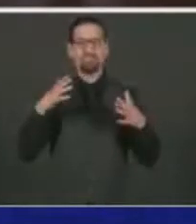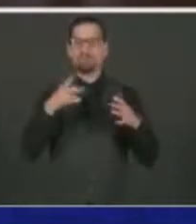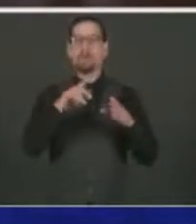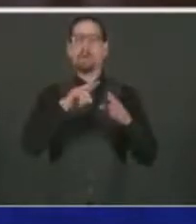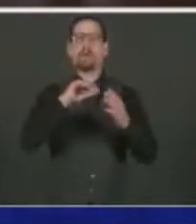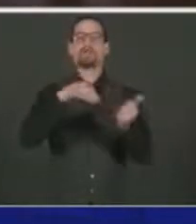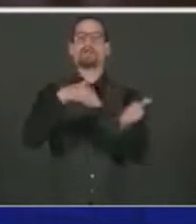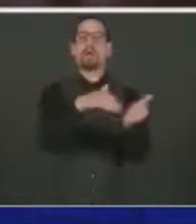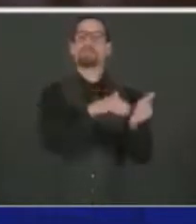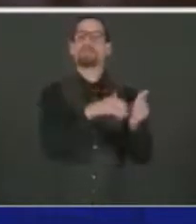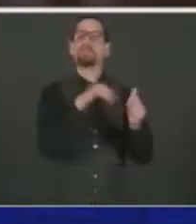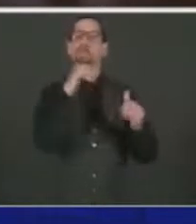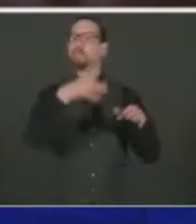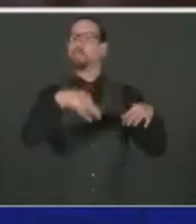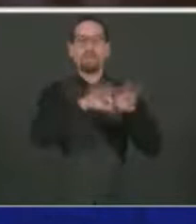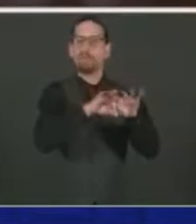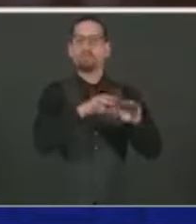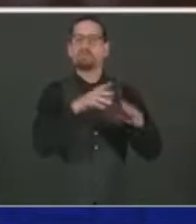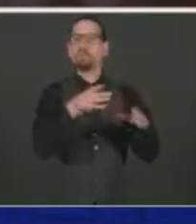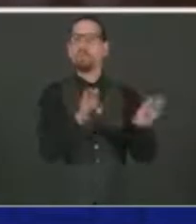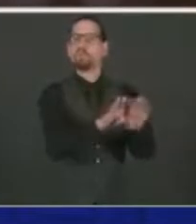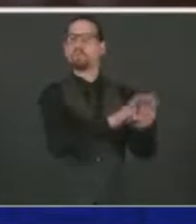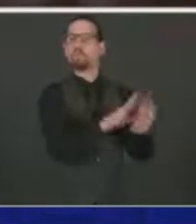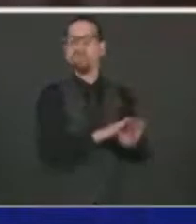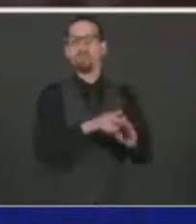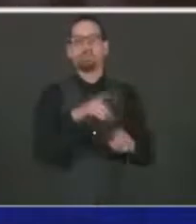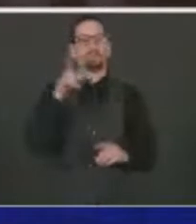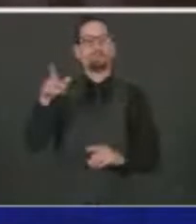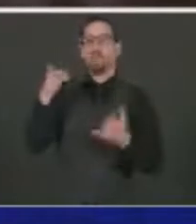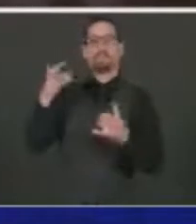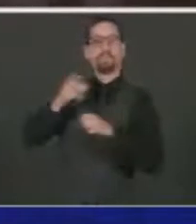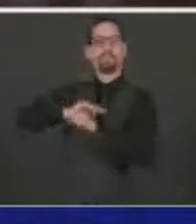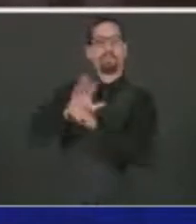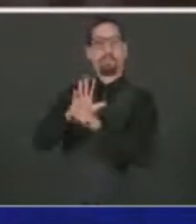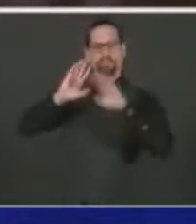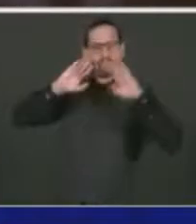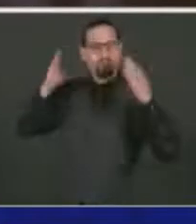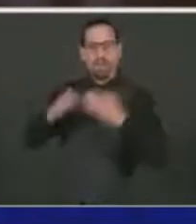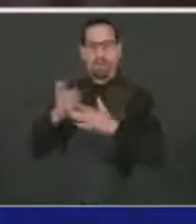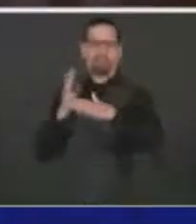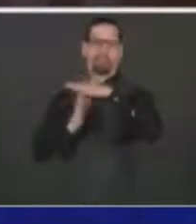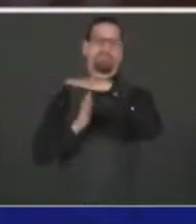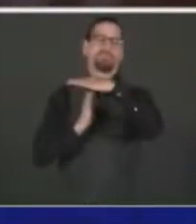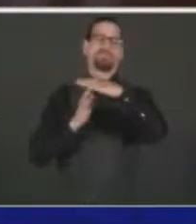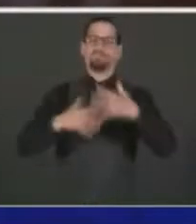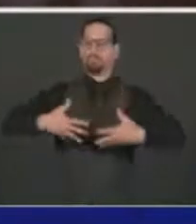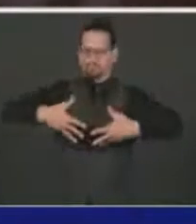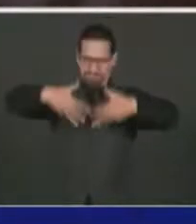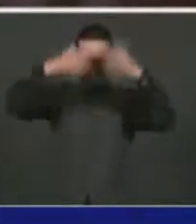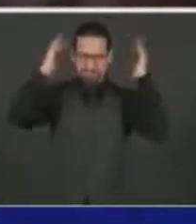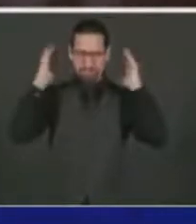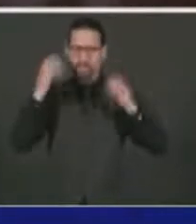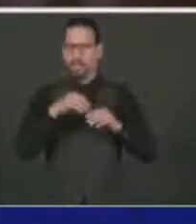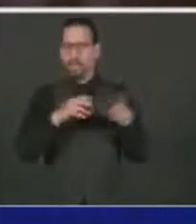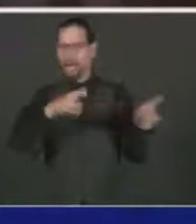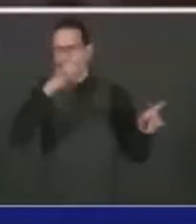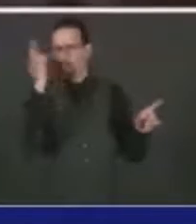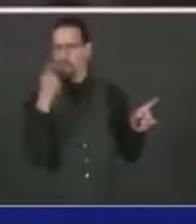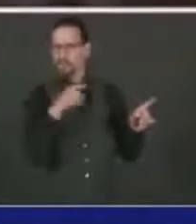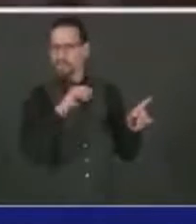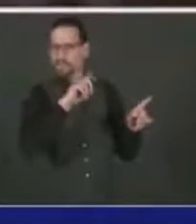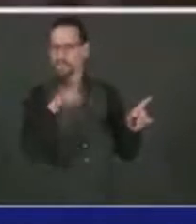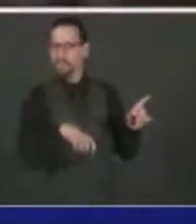procedures because their hospitals are full with coronavirus patients. And their governors are telling them, please stay at